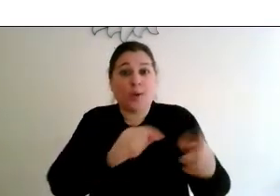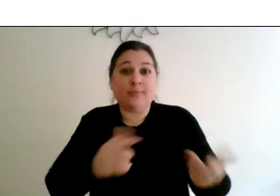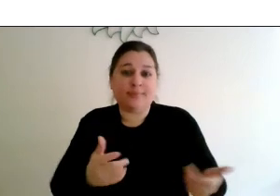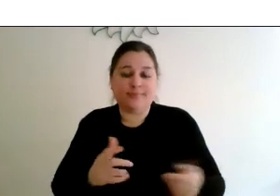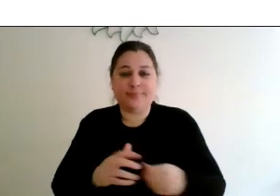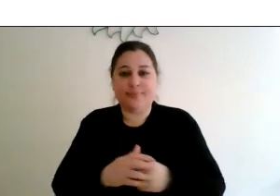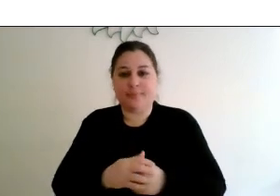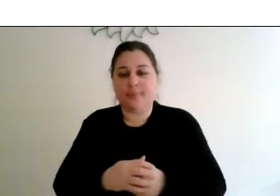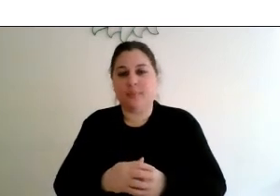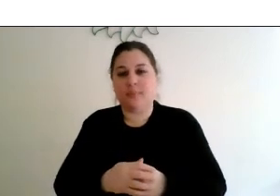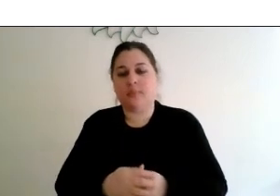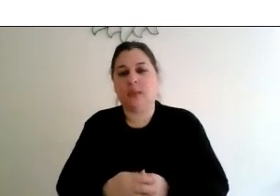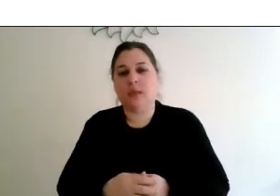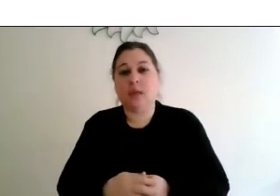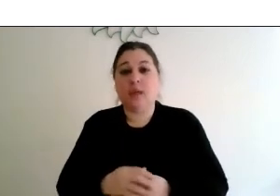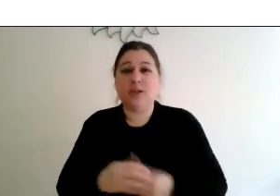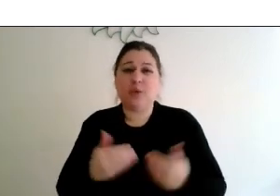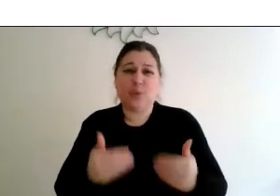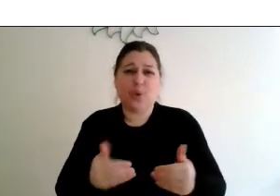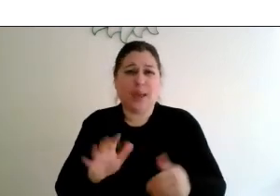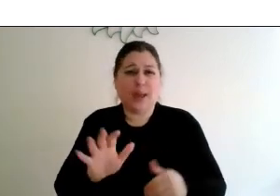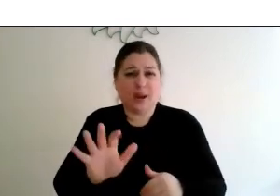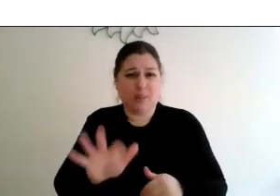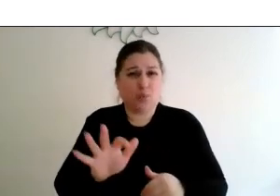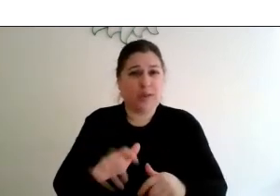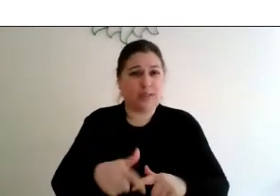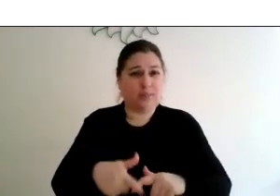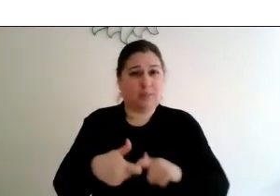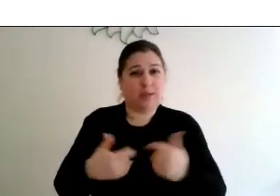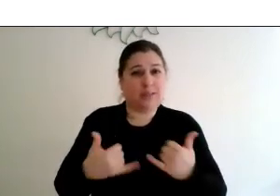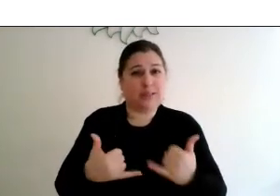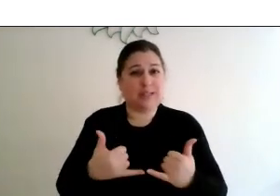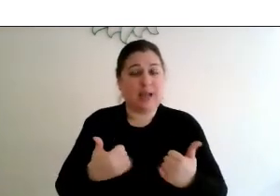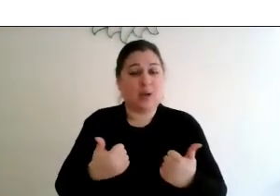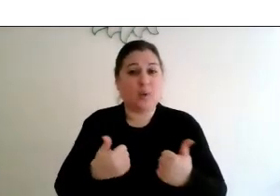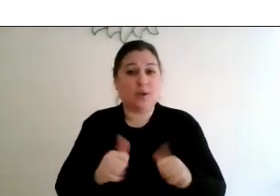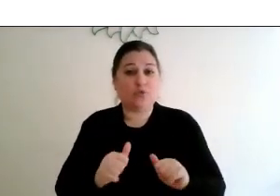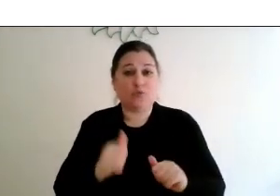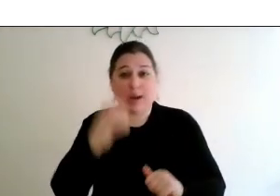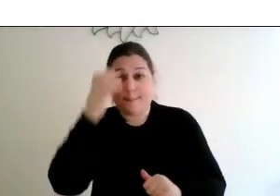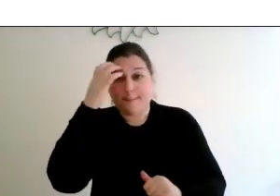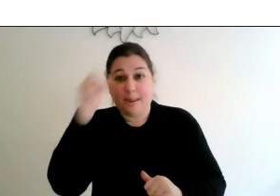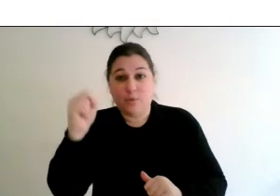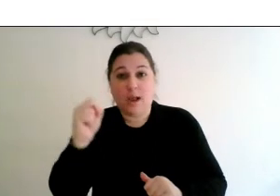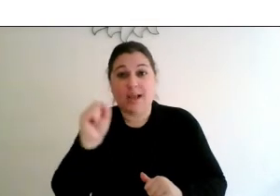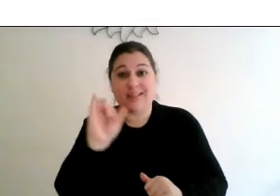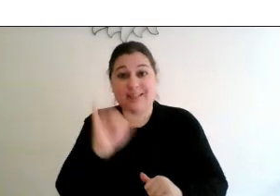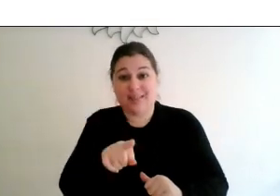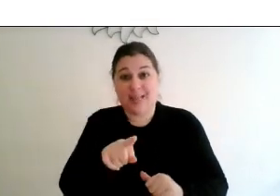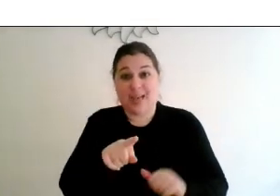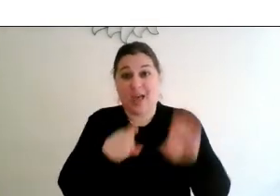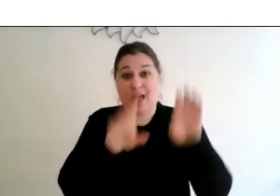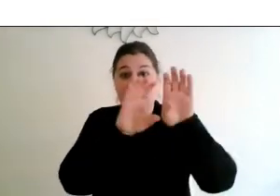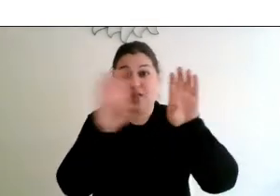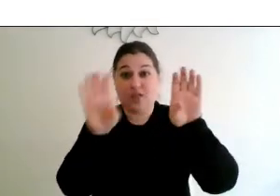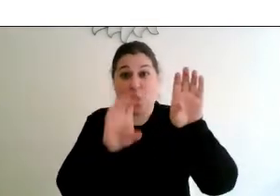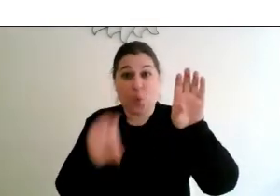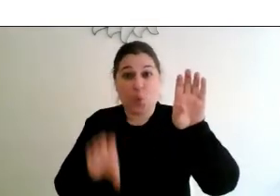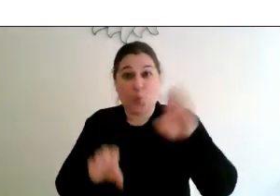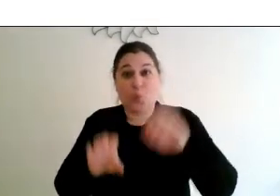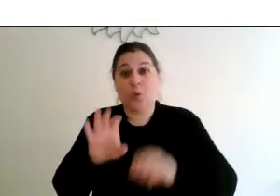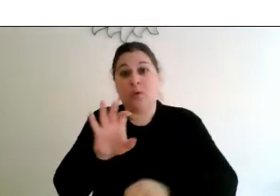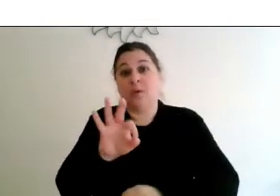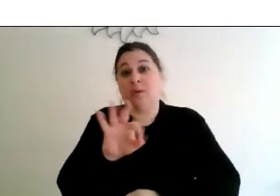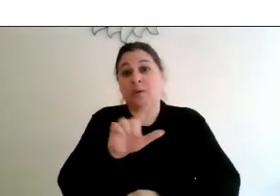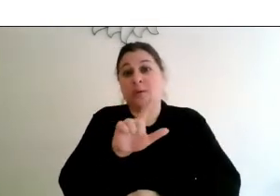try memorizing either this flow chart to help guide your thinking, because this is an awesome flow chart